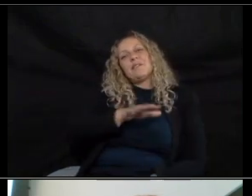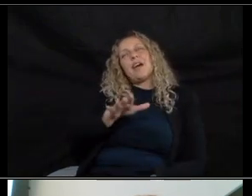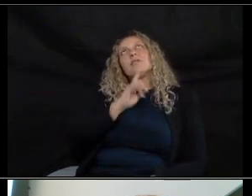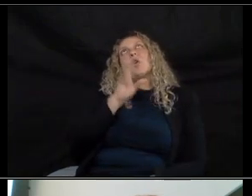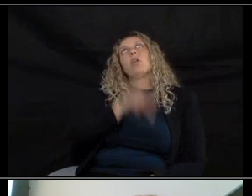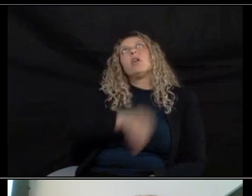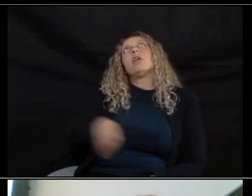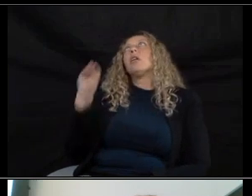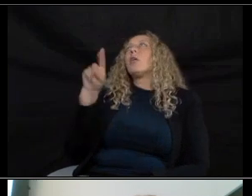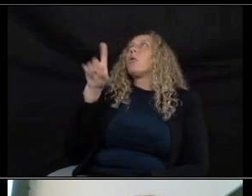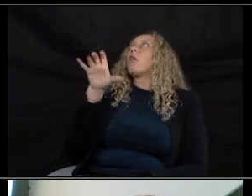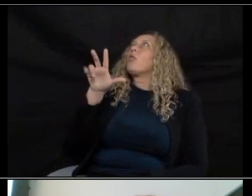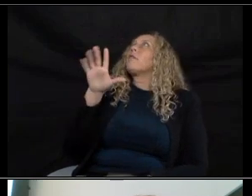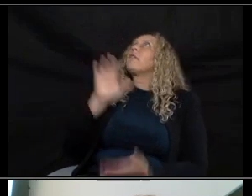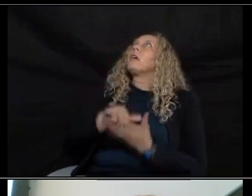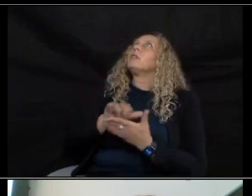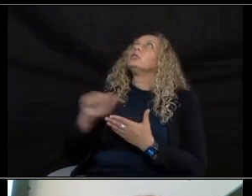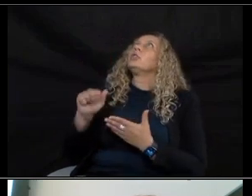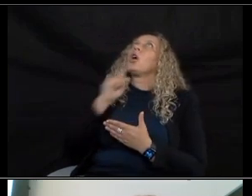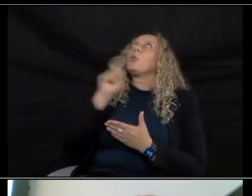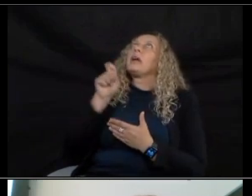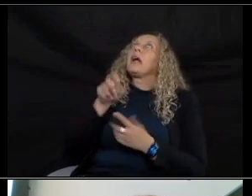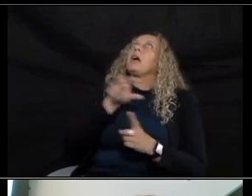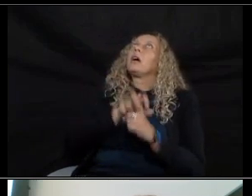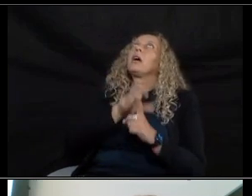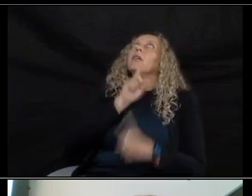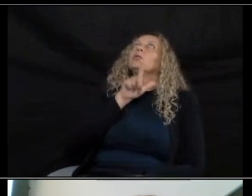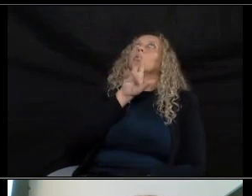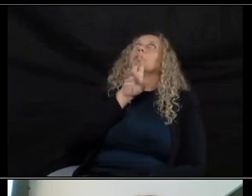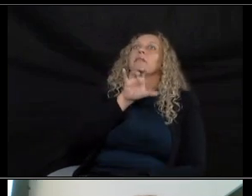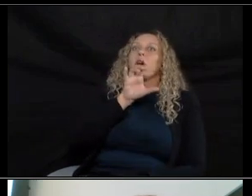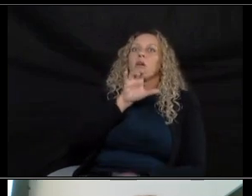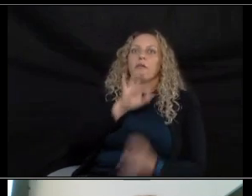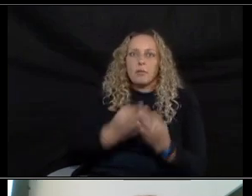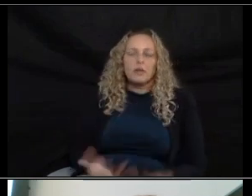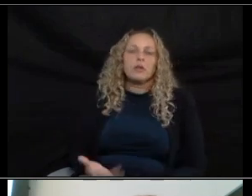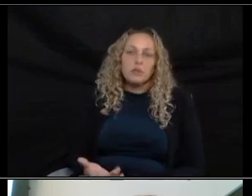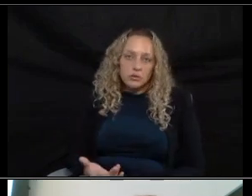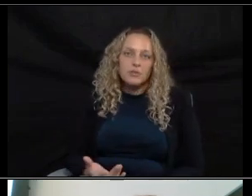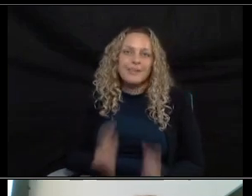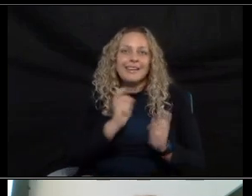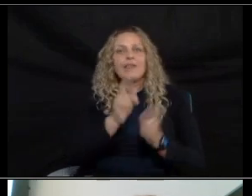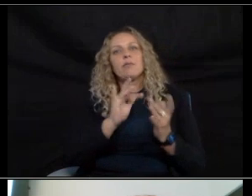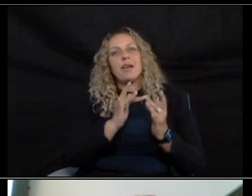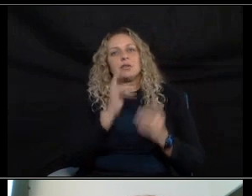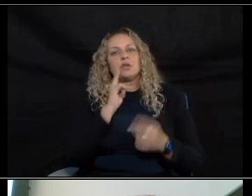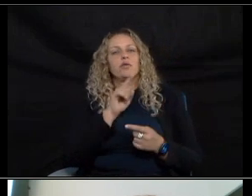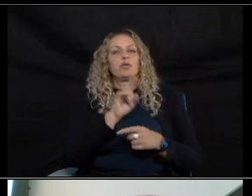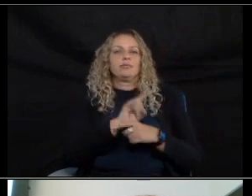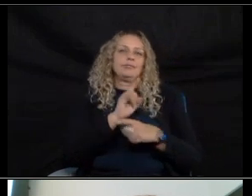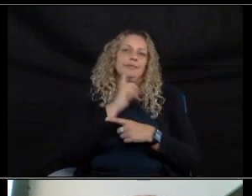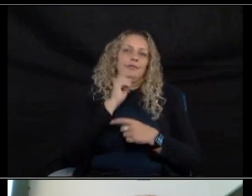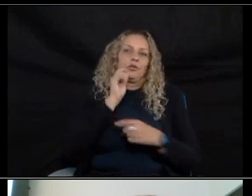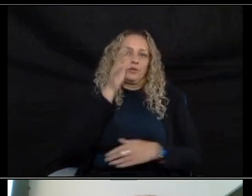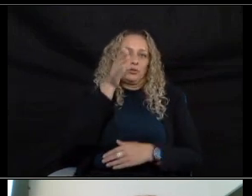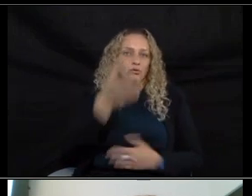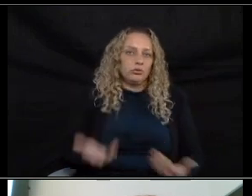$135,000, we can get Wi-Fi extenders to every one of those 2,700 families, giving them internet access for the foreseeable